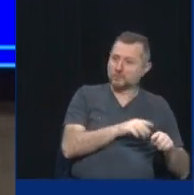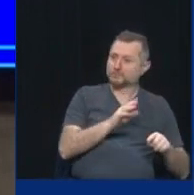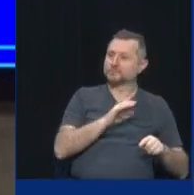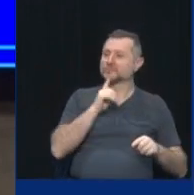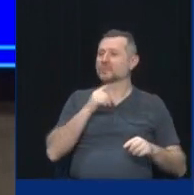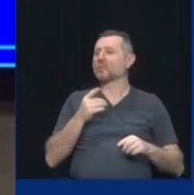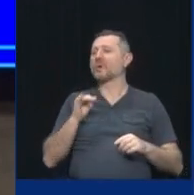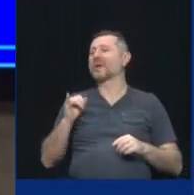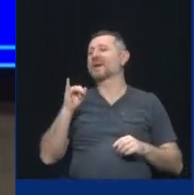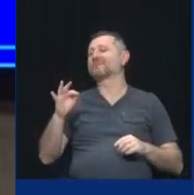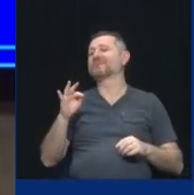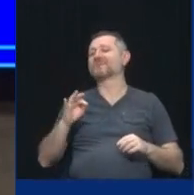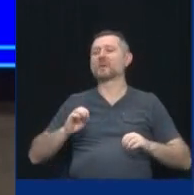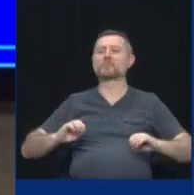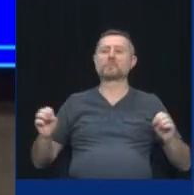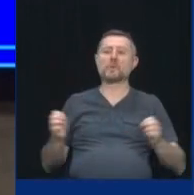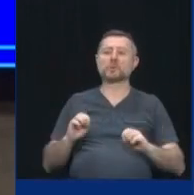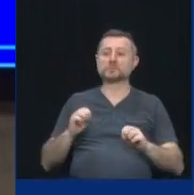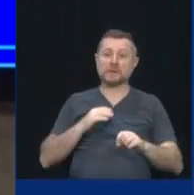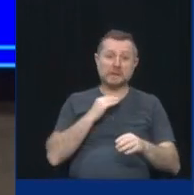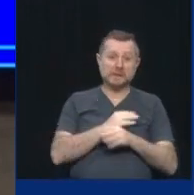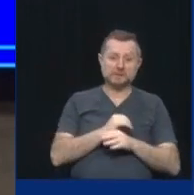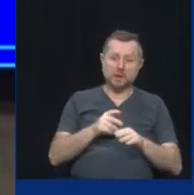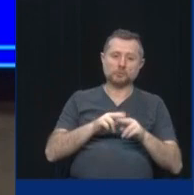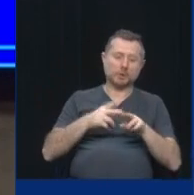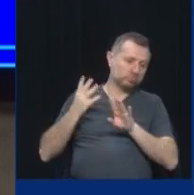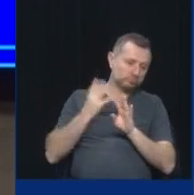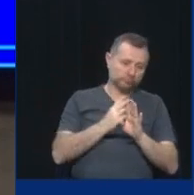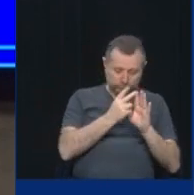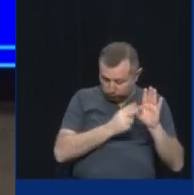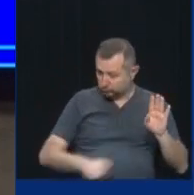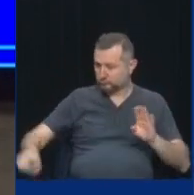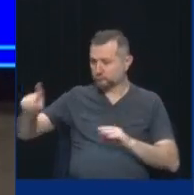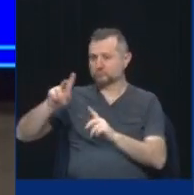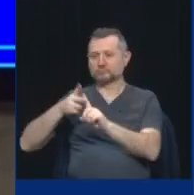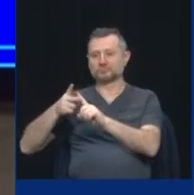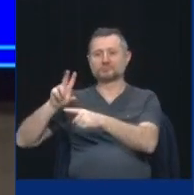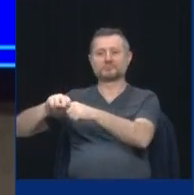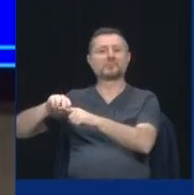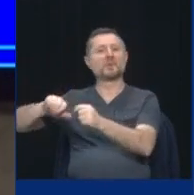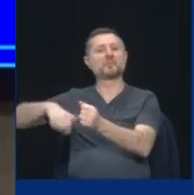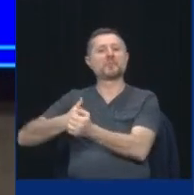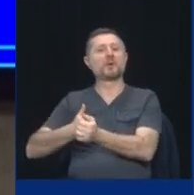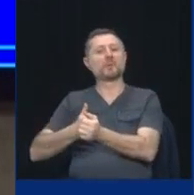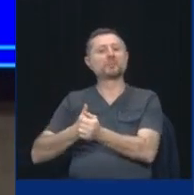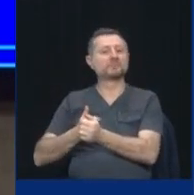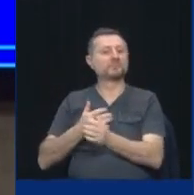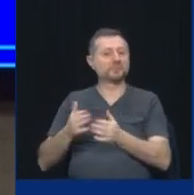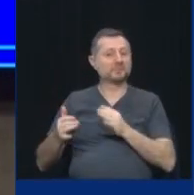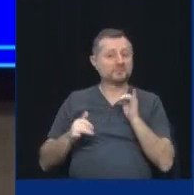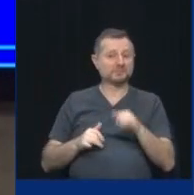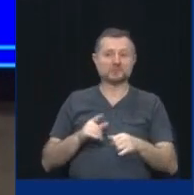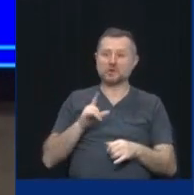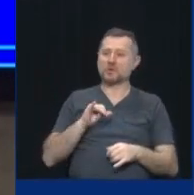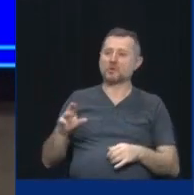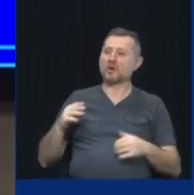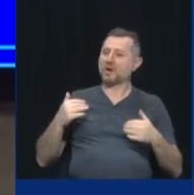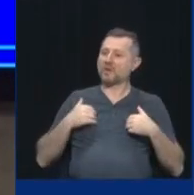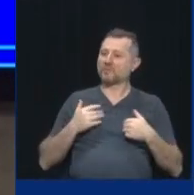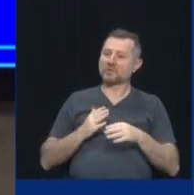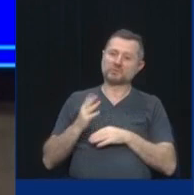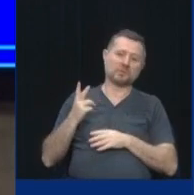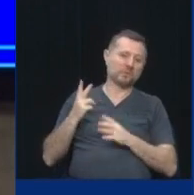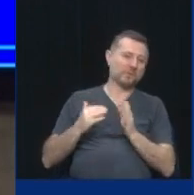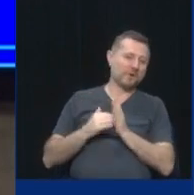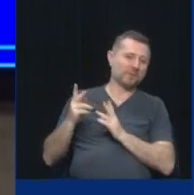event of emergency. So this provides that backup capacity that Long Island, with its almost 3 million people, deserves at this